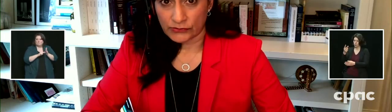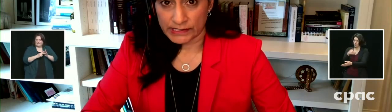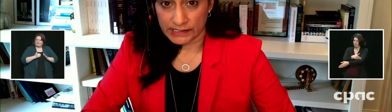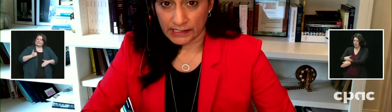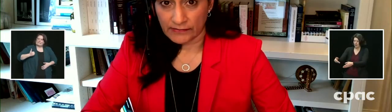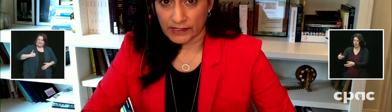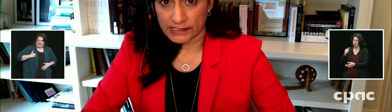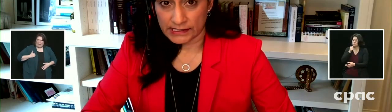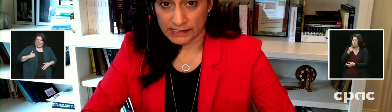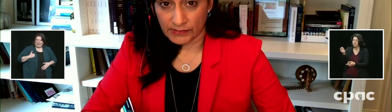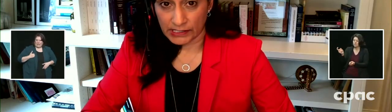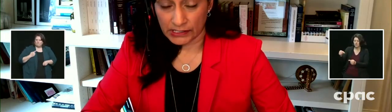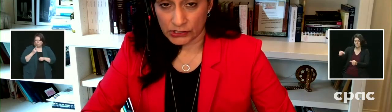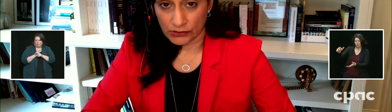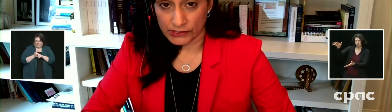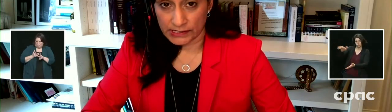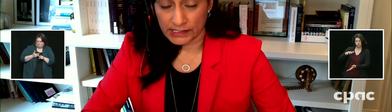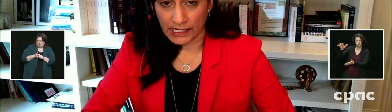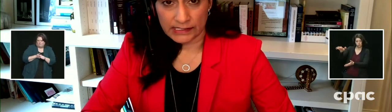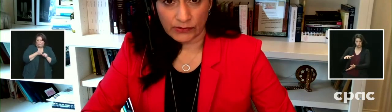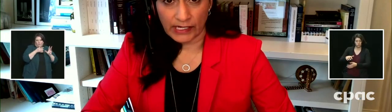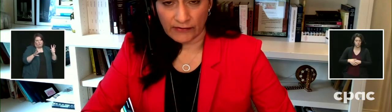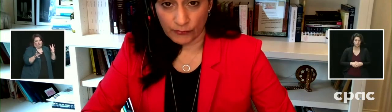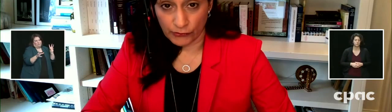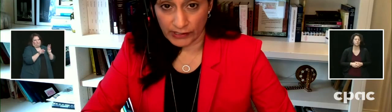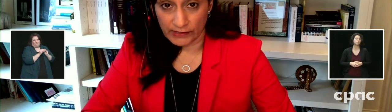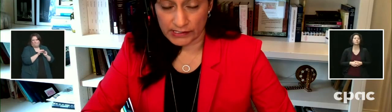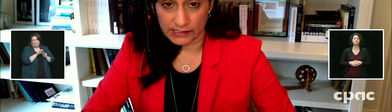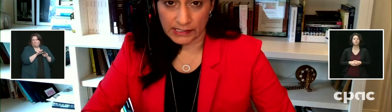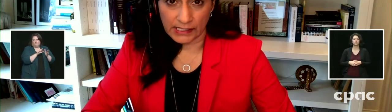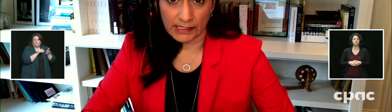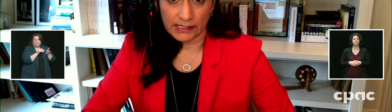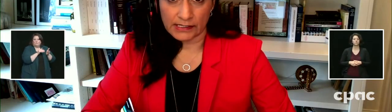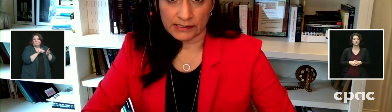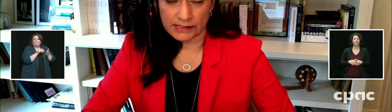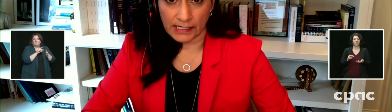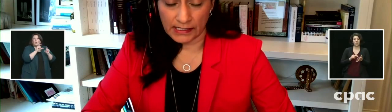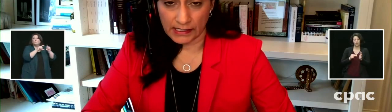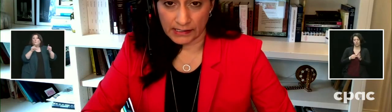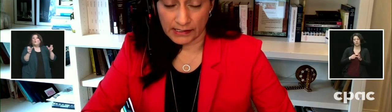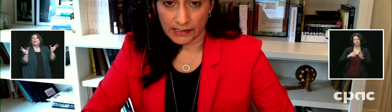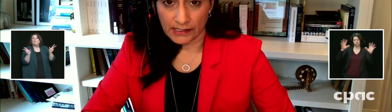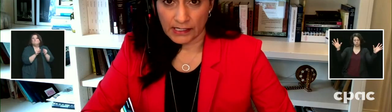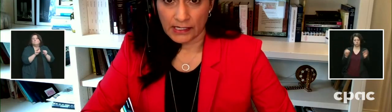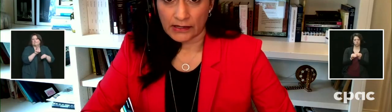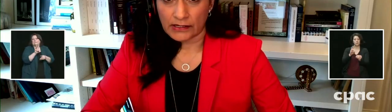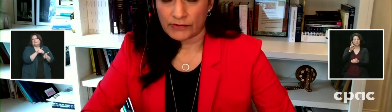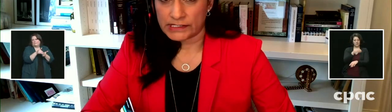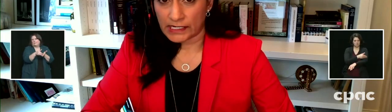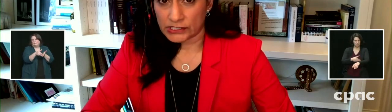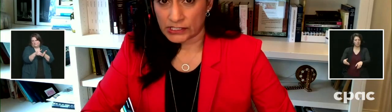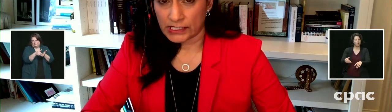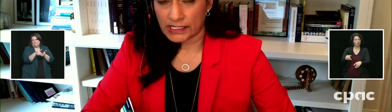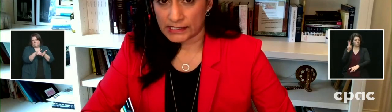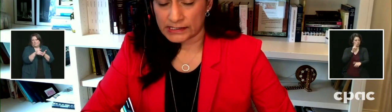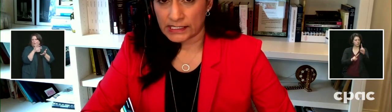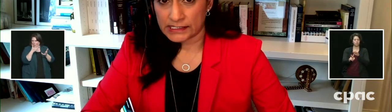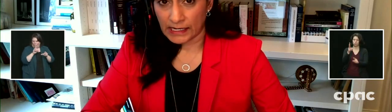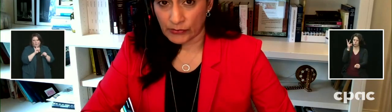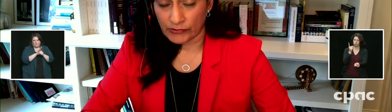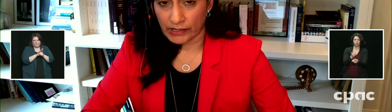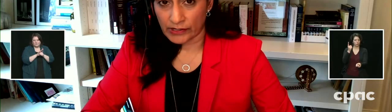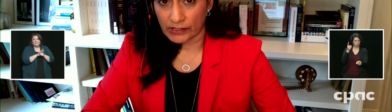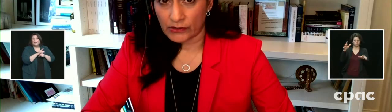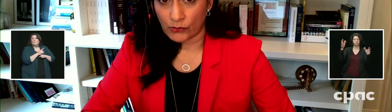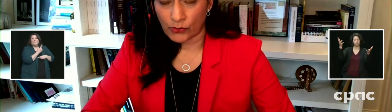on track to receive the 6 million doses as we have previously stated. The reduction is